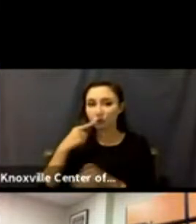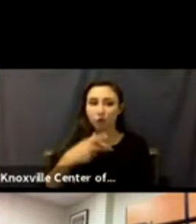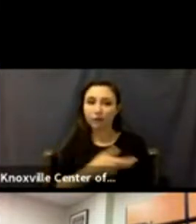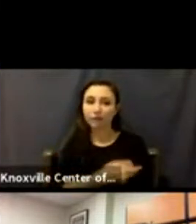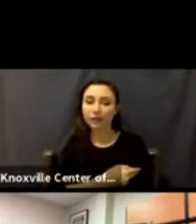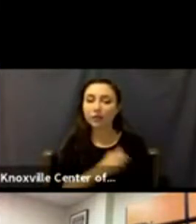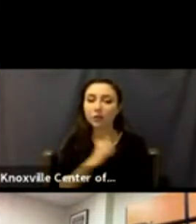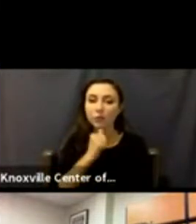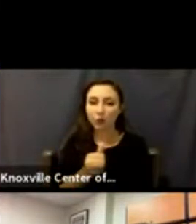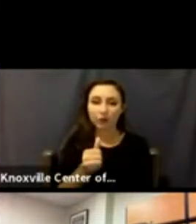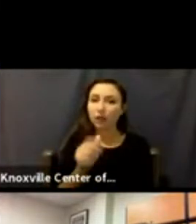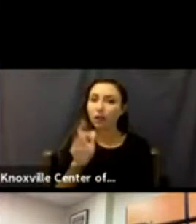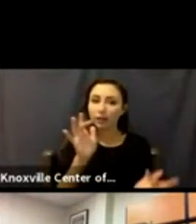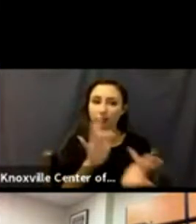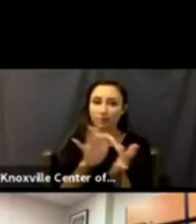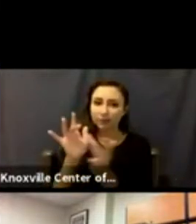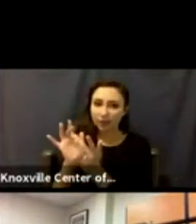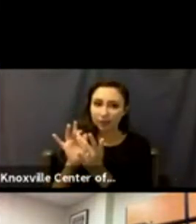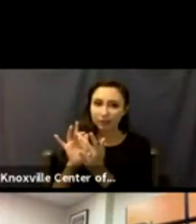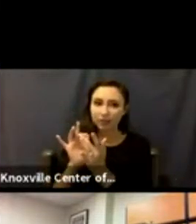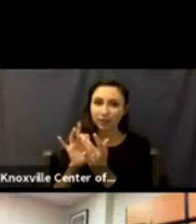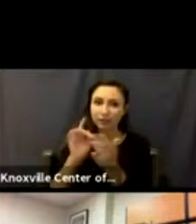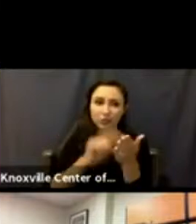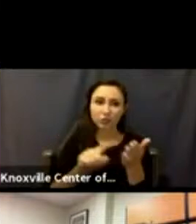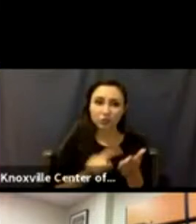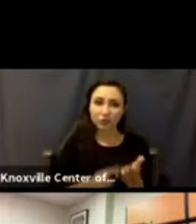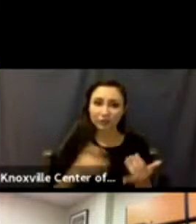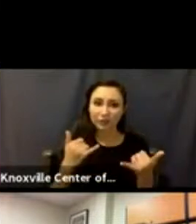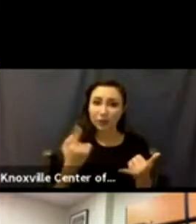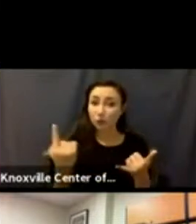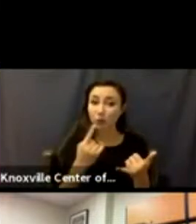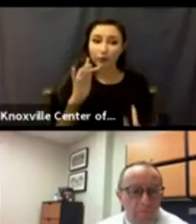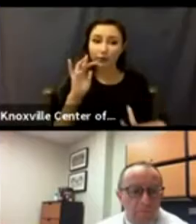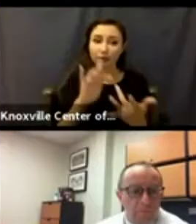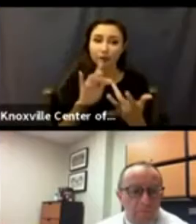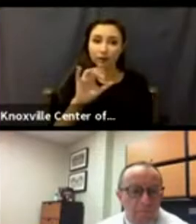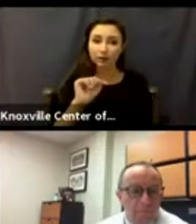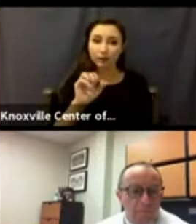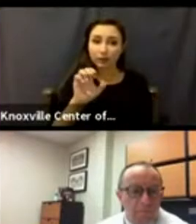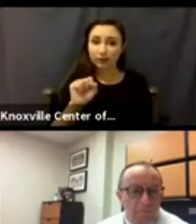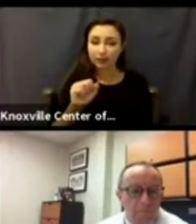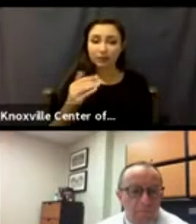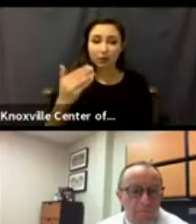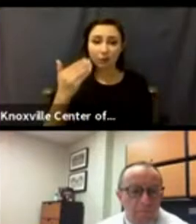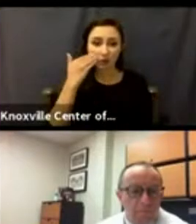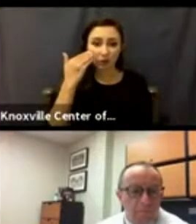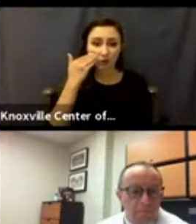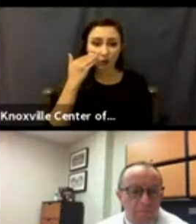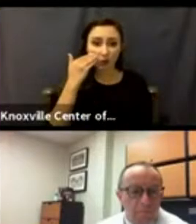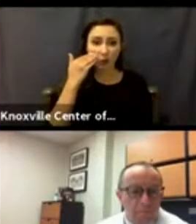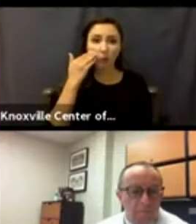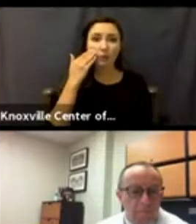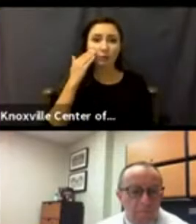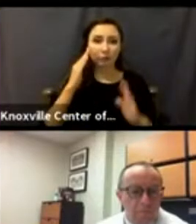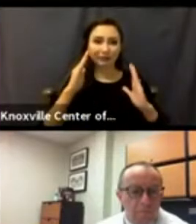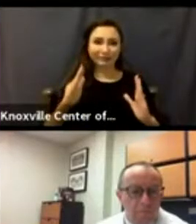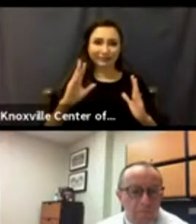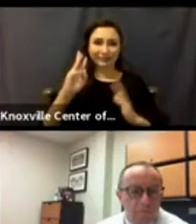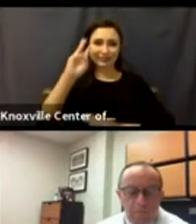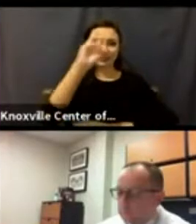longer contact tracing, and we're actually only contacting cases that we know of within 6 days of their